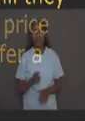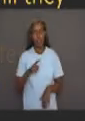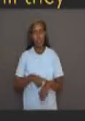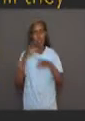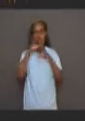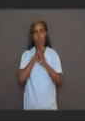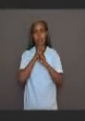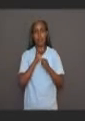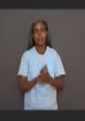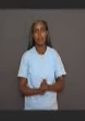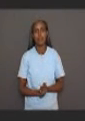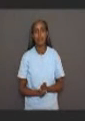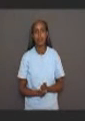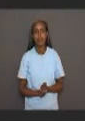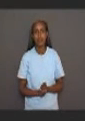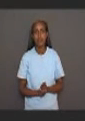Time's up.